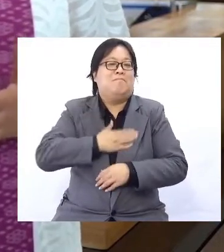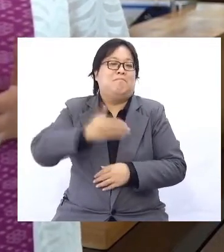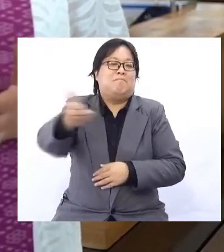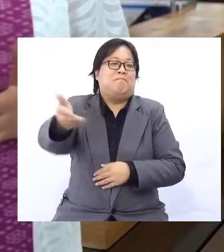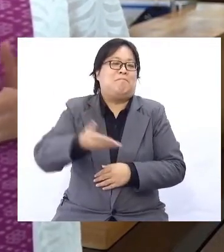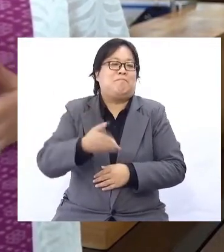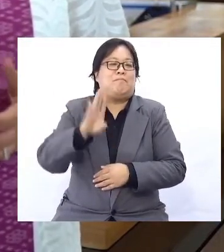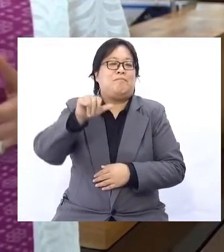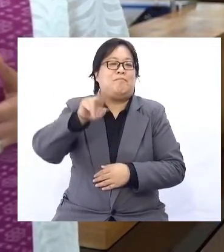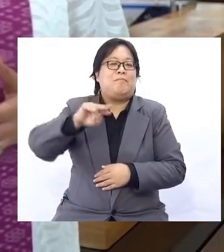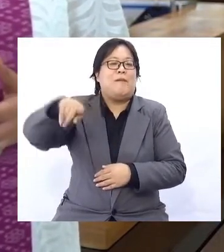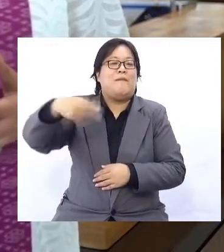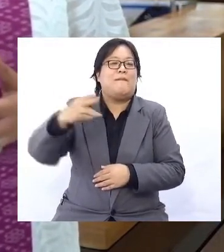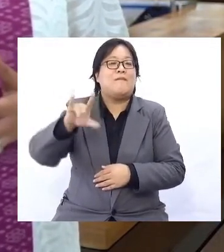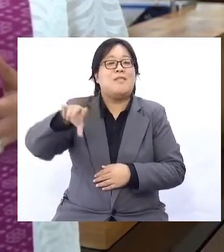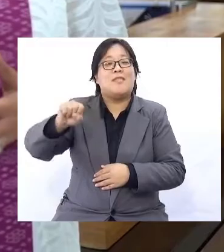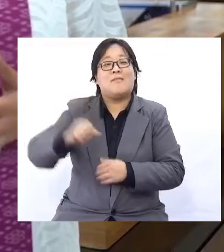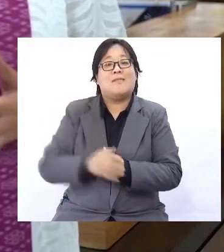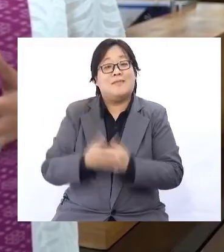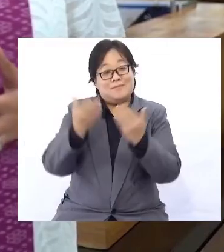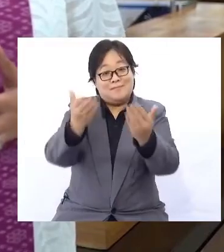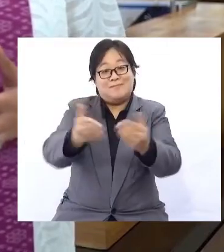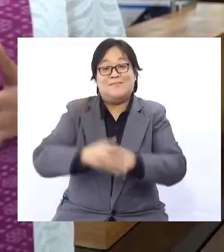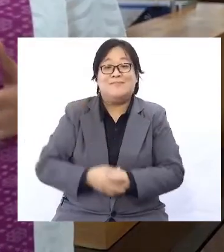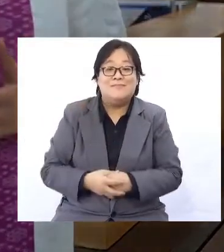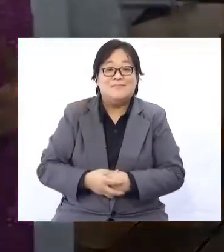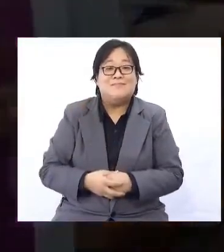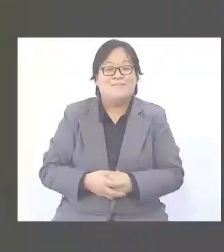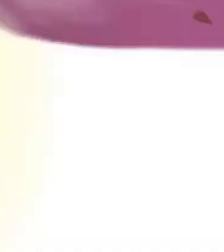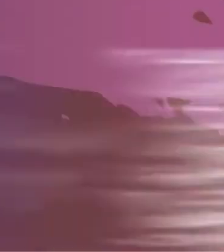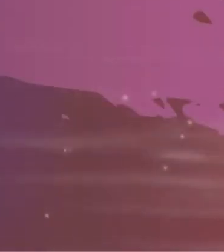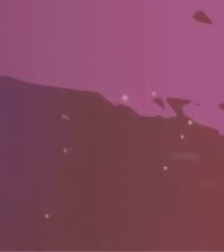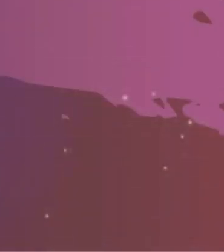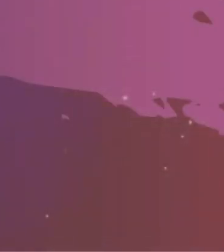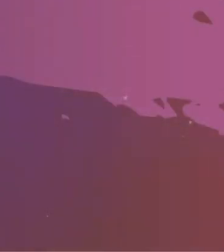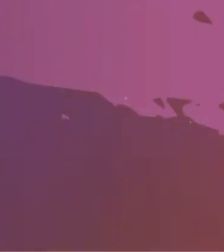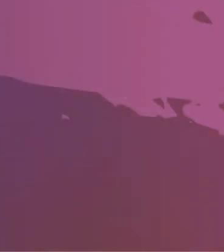welcoming Ben Phillips. Over to you, Ben.